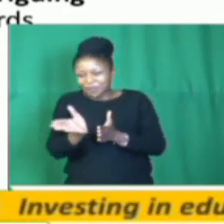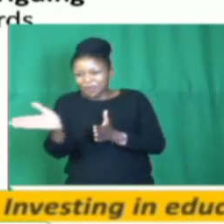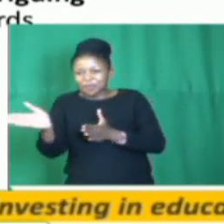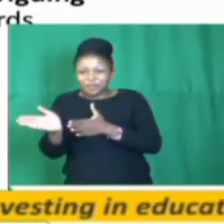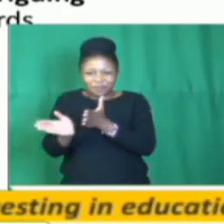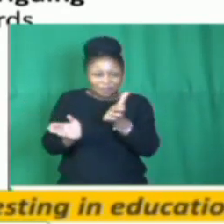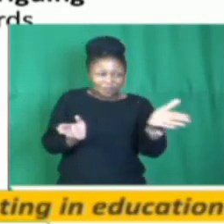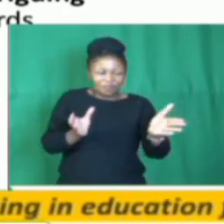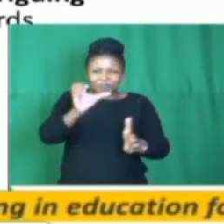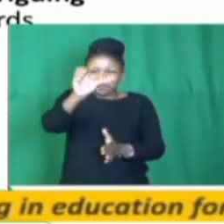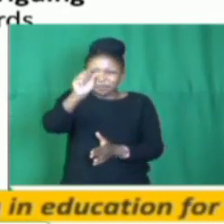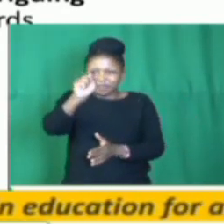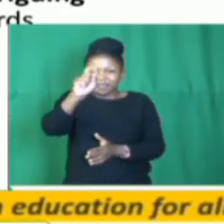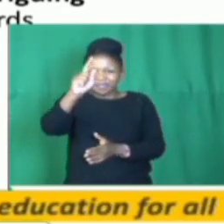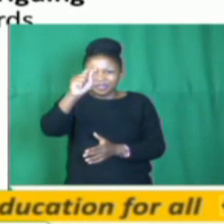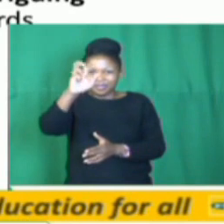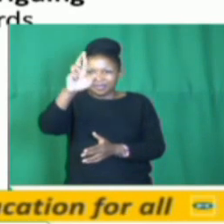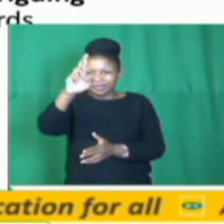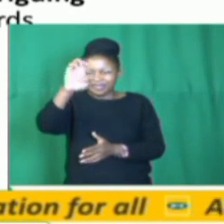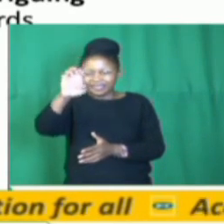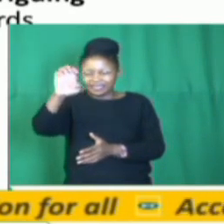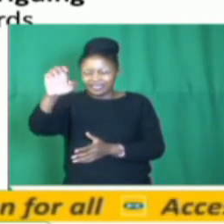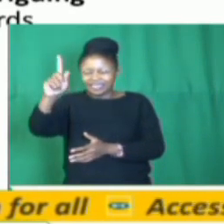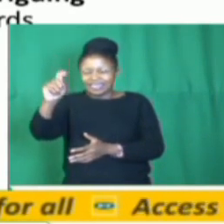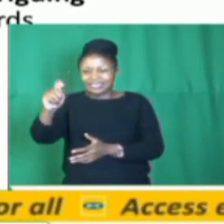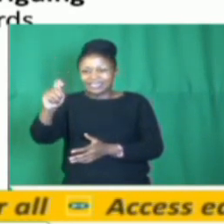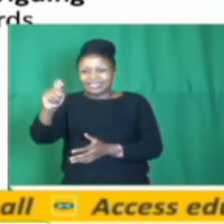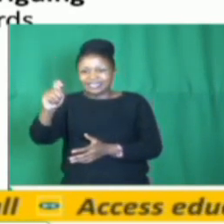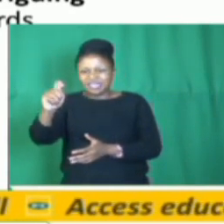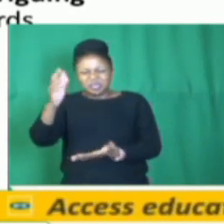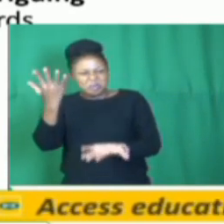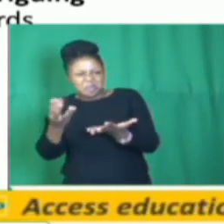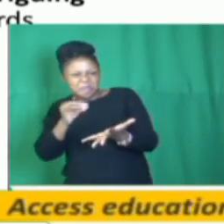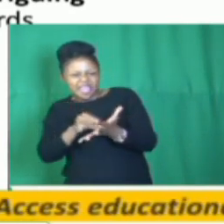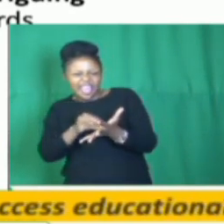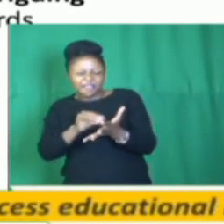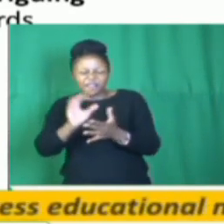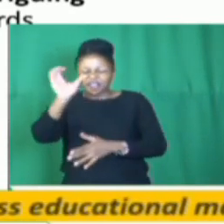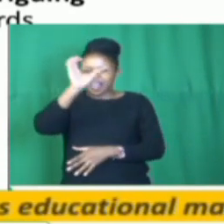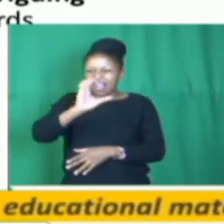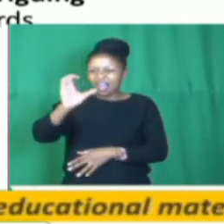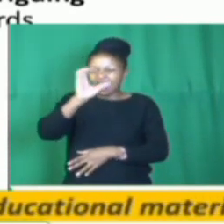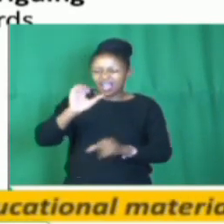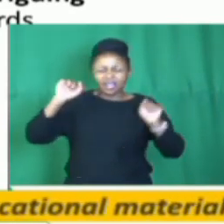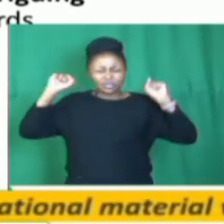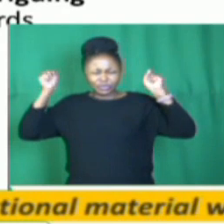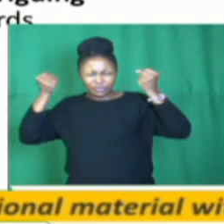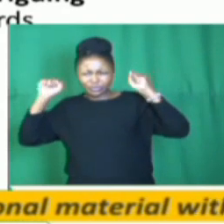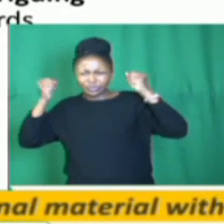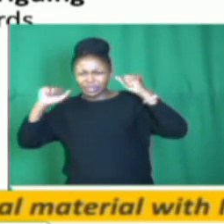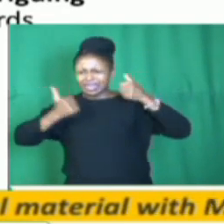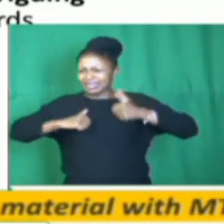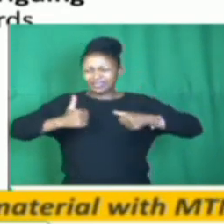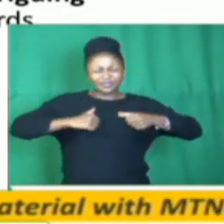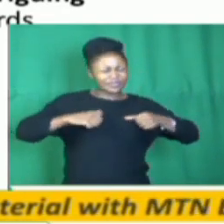full of excitement, color, noise, and activity. You always see these things. You